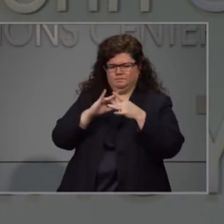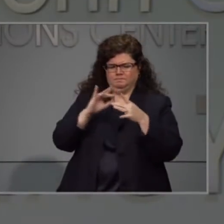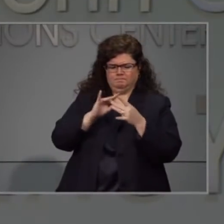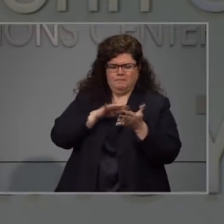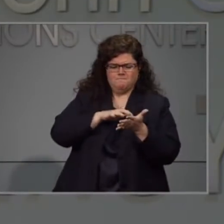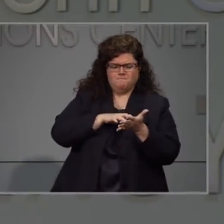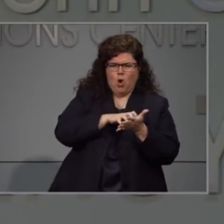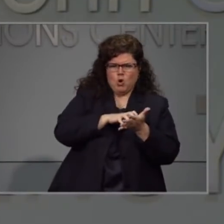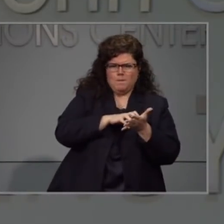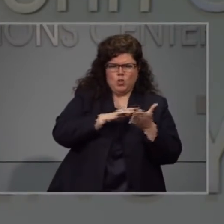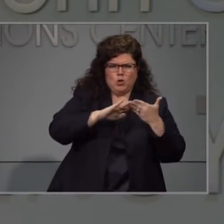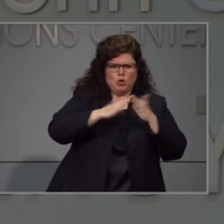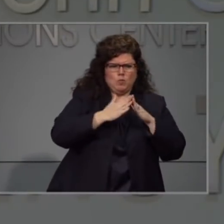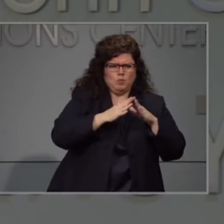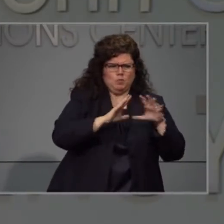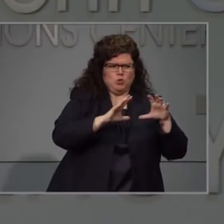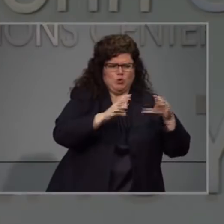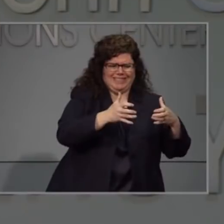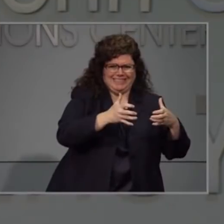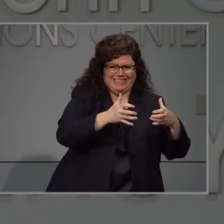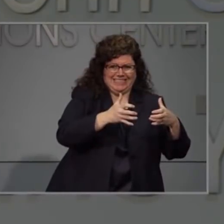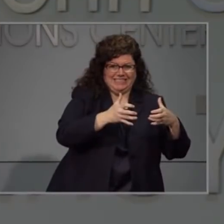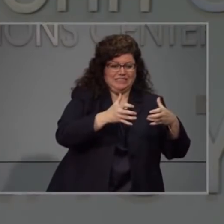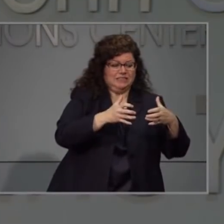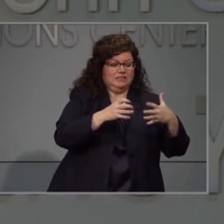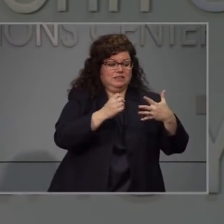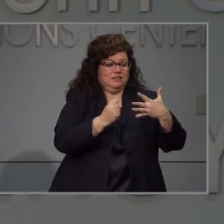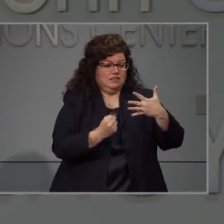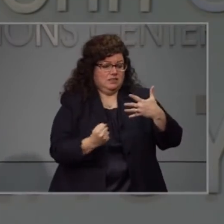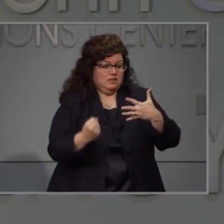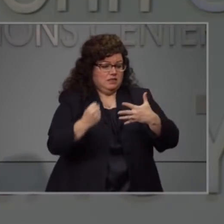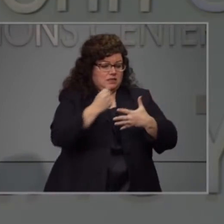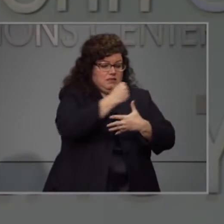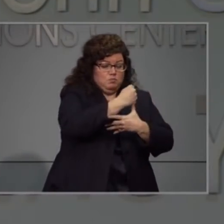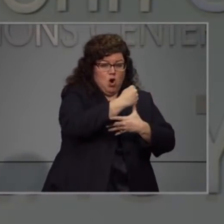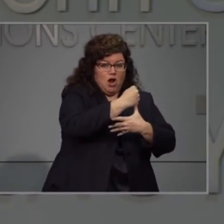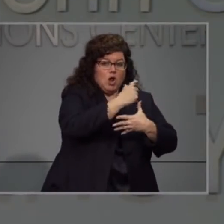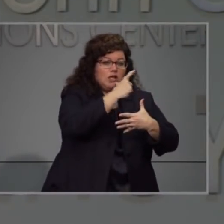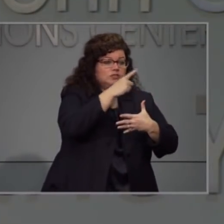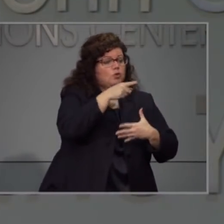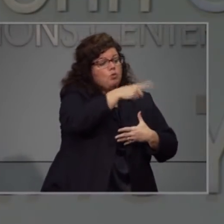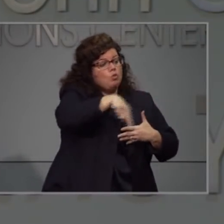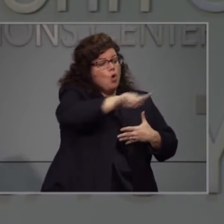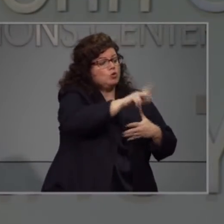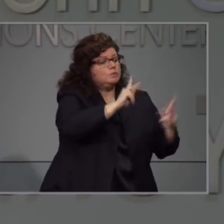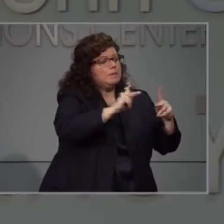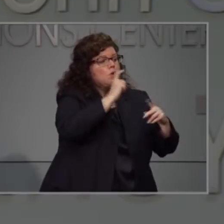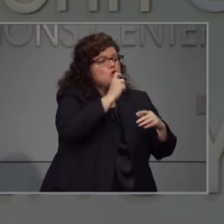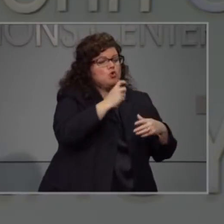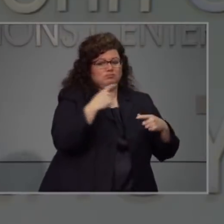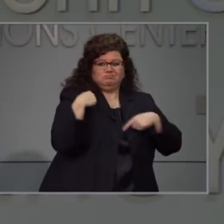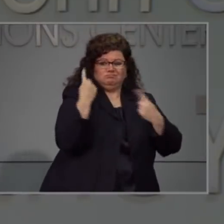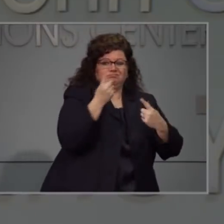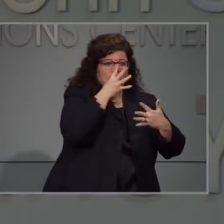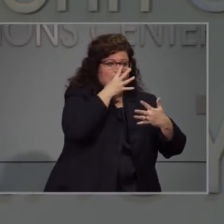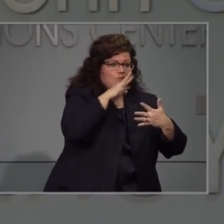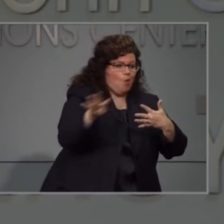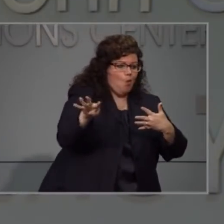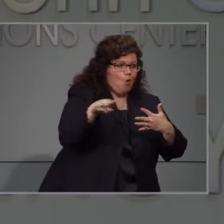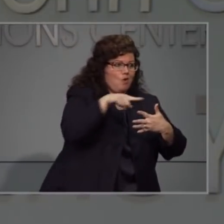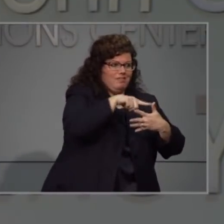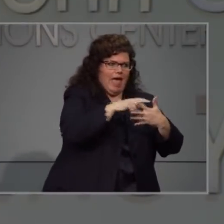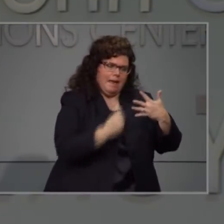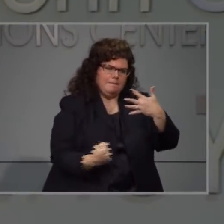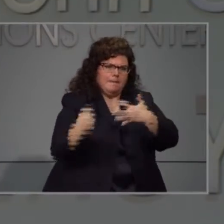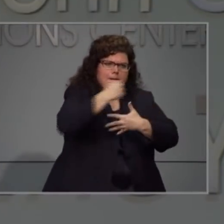of COVID and recommends prioritizing low prevalence and high vulnerability places like Greenville instead